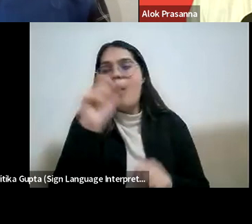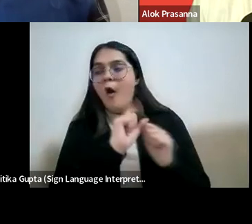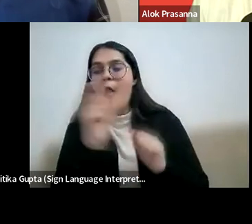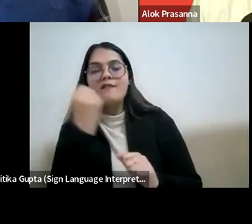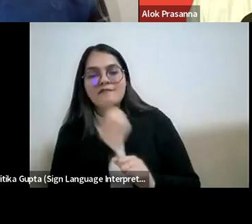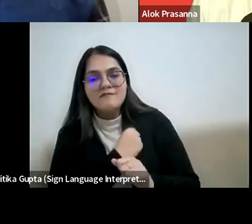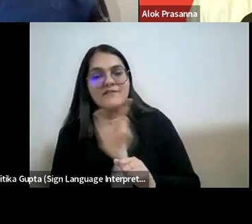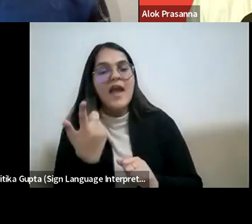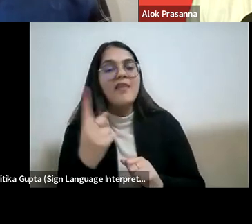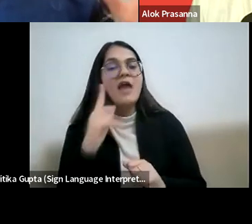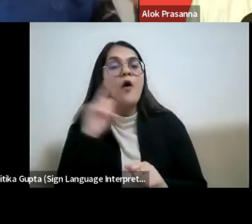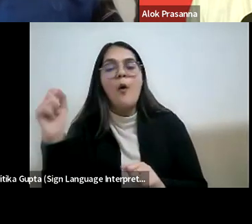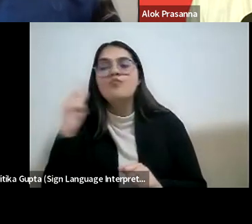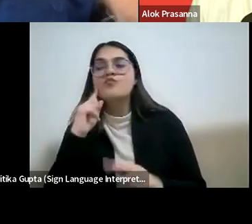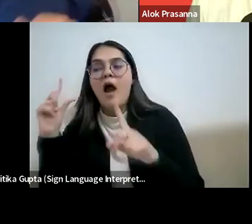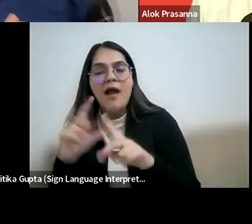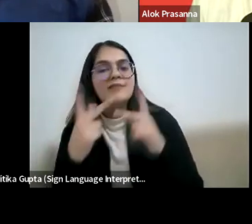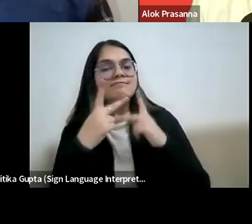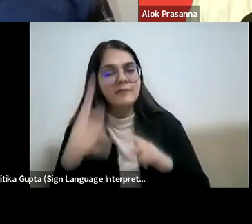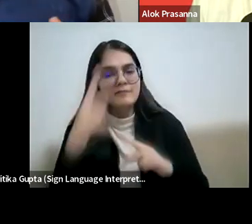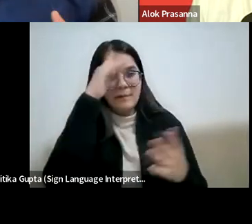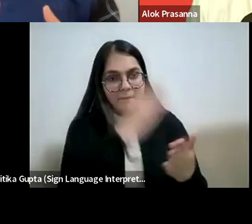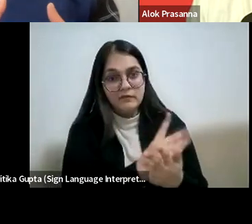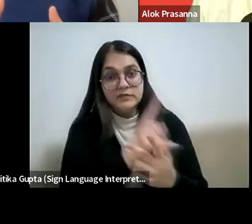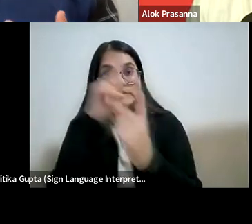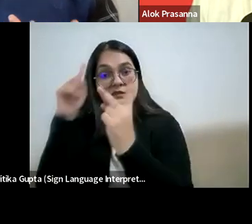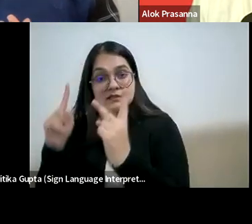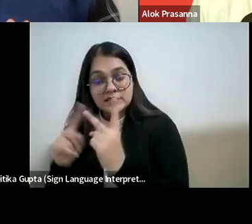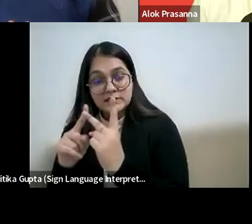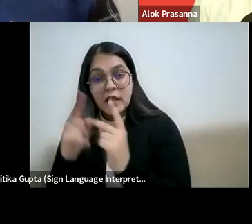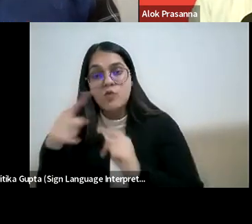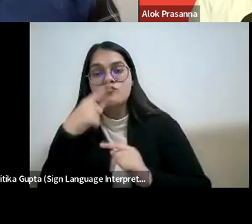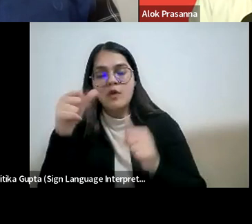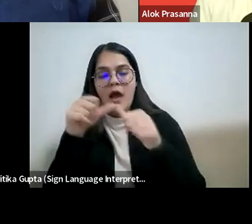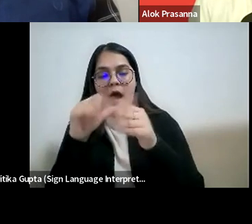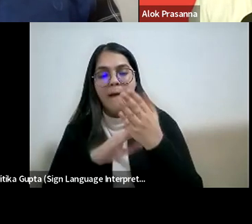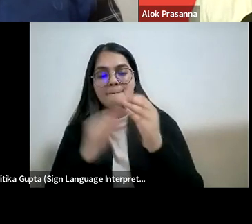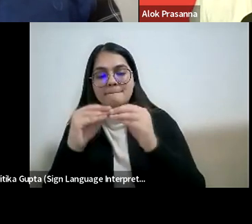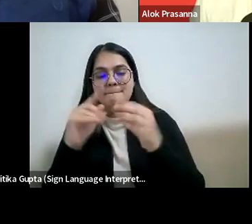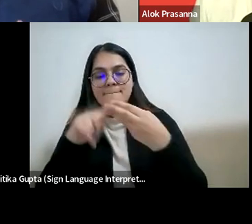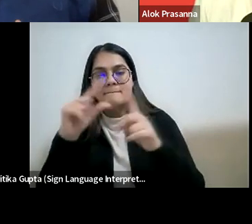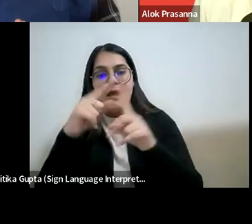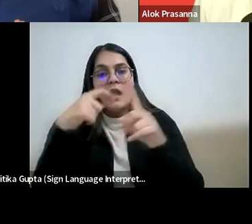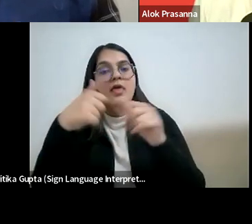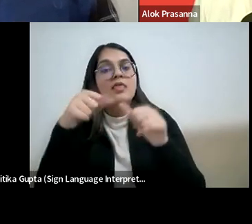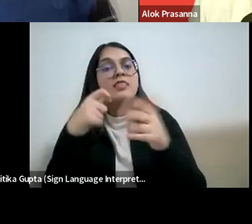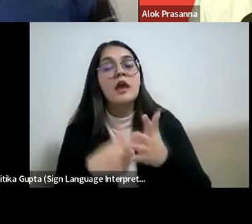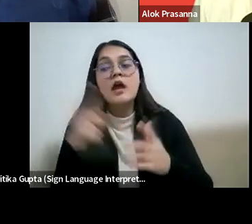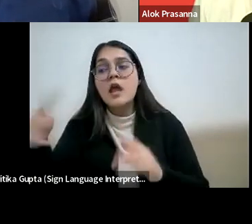caste and identity. And the other was the picture of Dr. Ambedkar as the symbol of radical